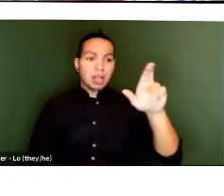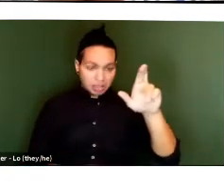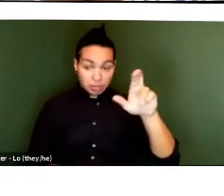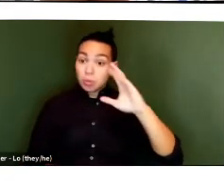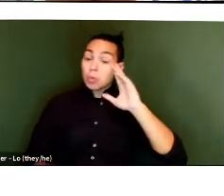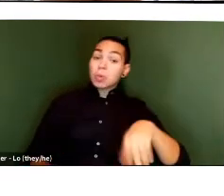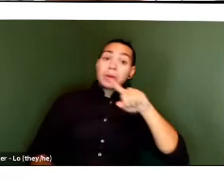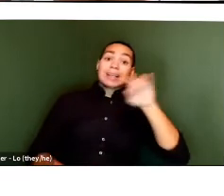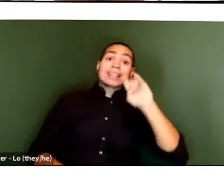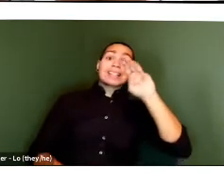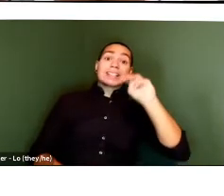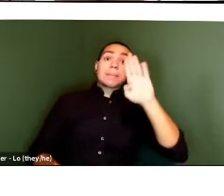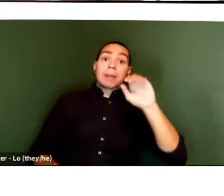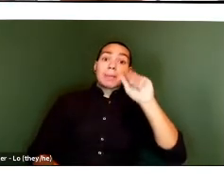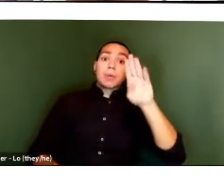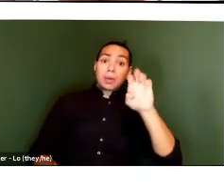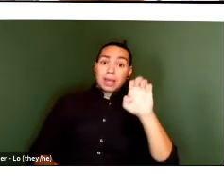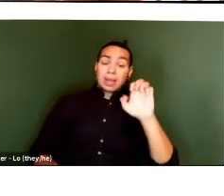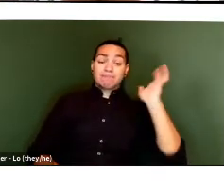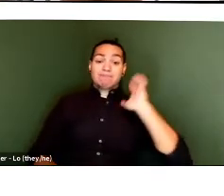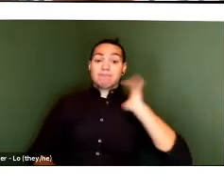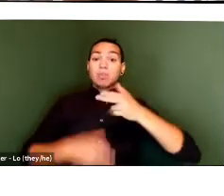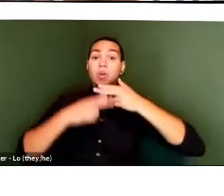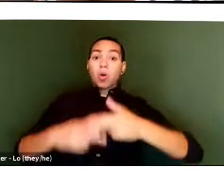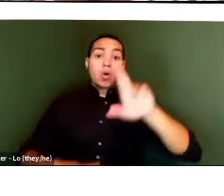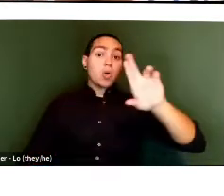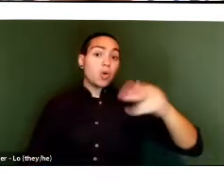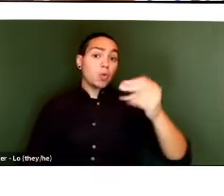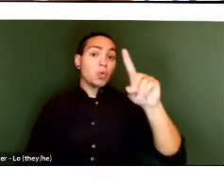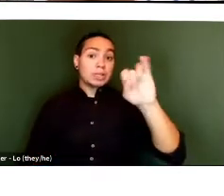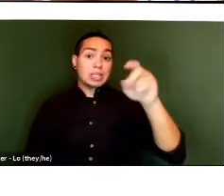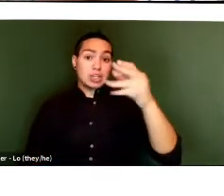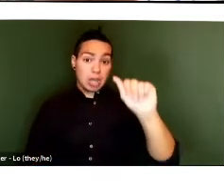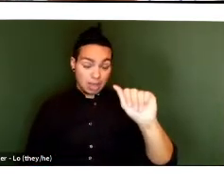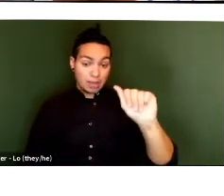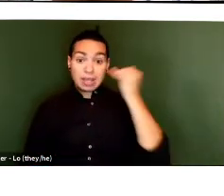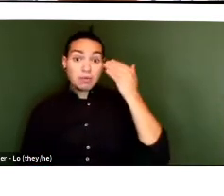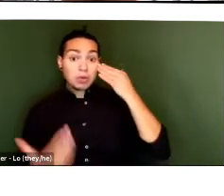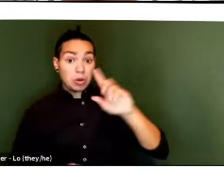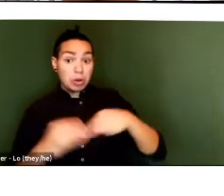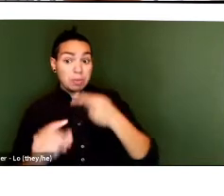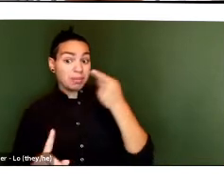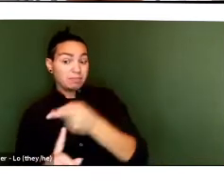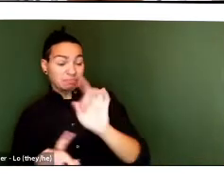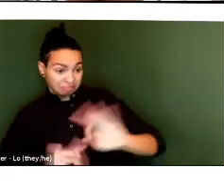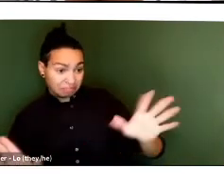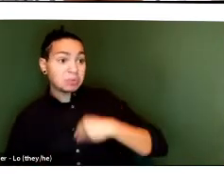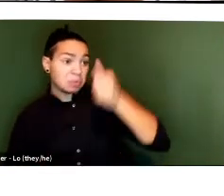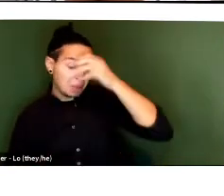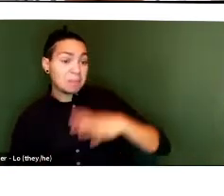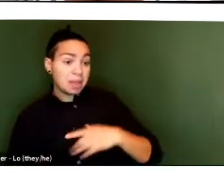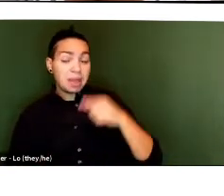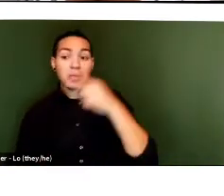formerly called Rhodesia. I recommend, if you don't already know, please do some research on the Rhodes Must Fall movement after